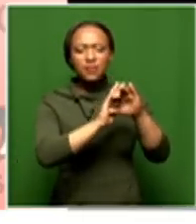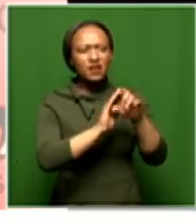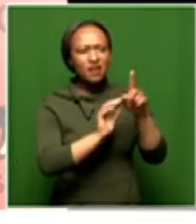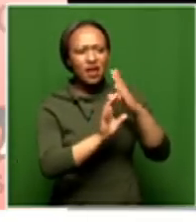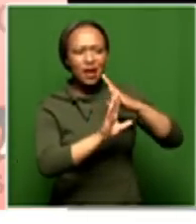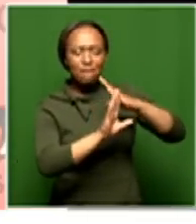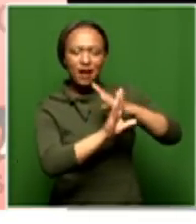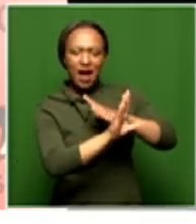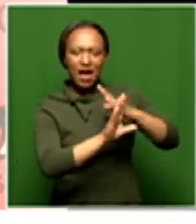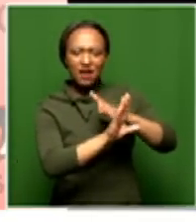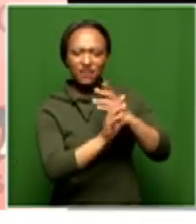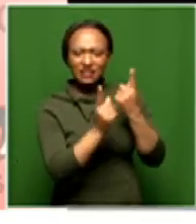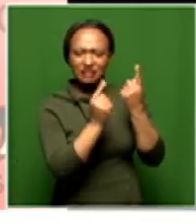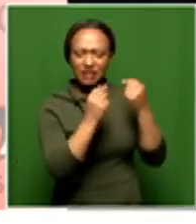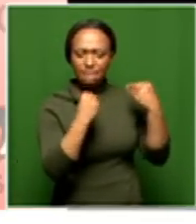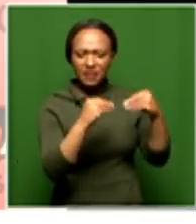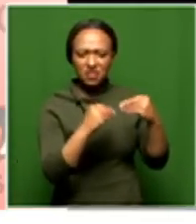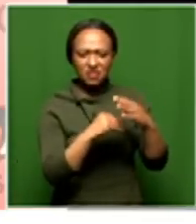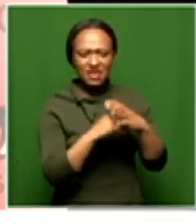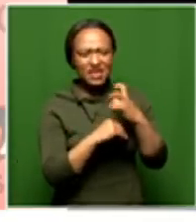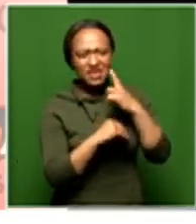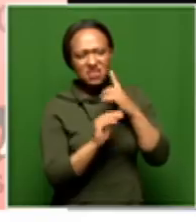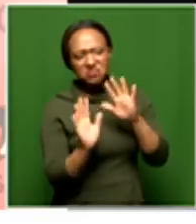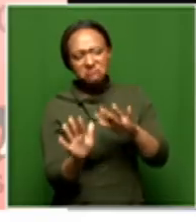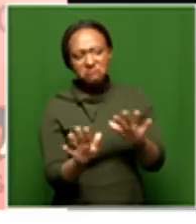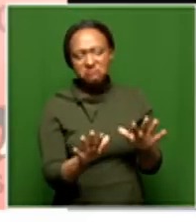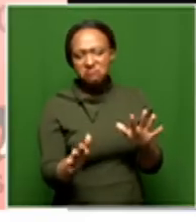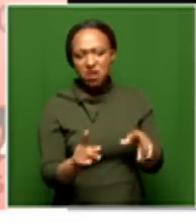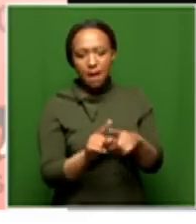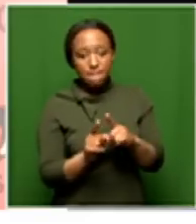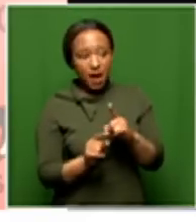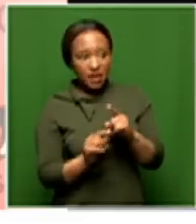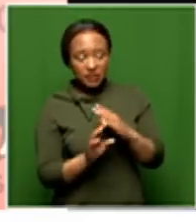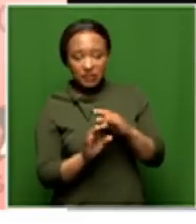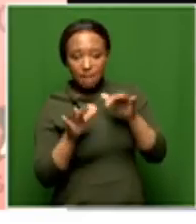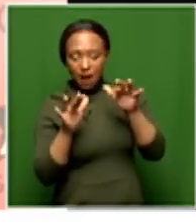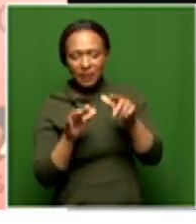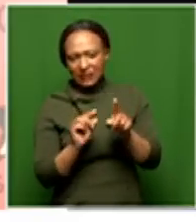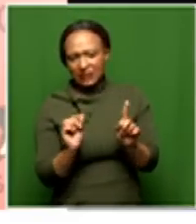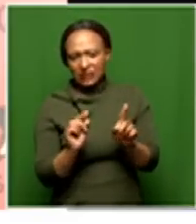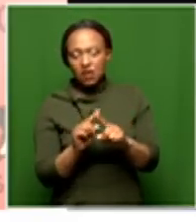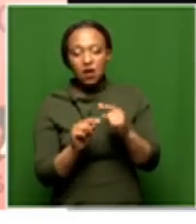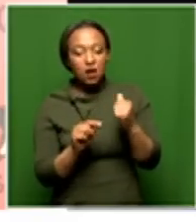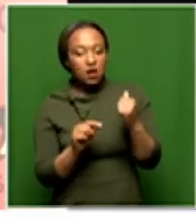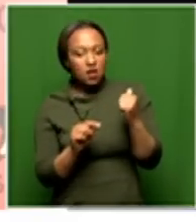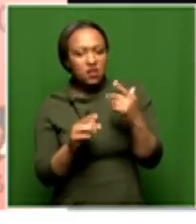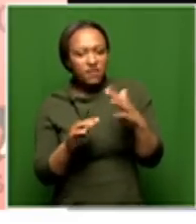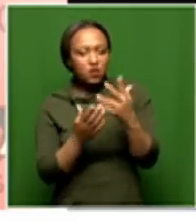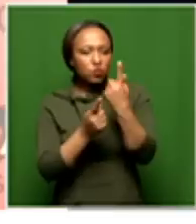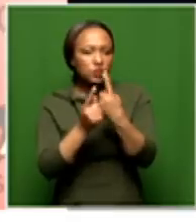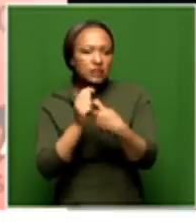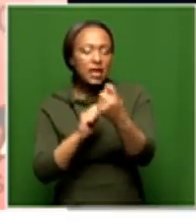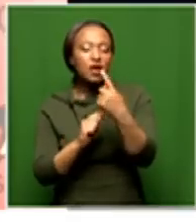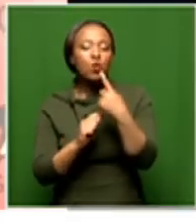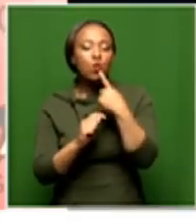capital, but not too easy with public capital. For instance, in December last year, they issued a mandate to sell their stake in the African